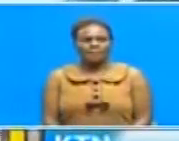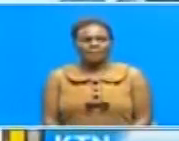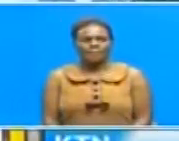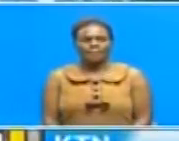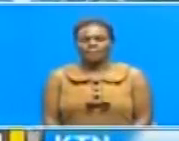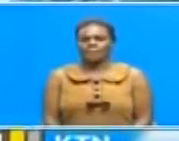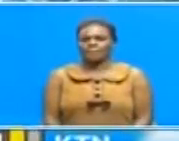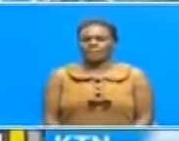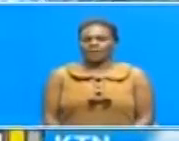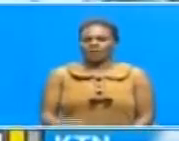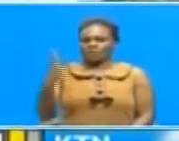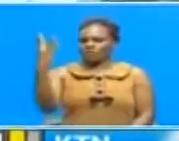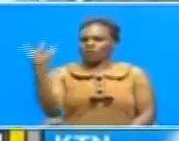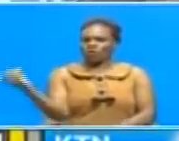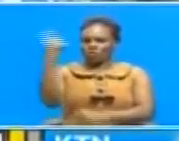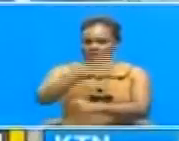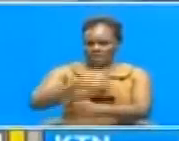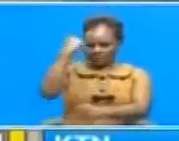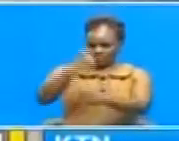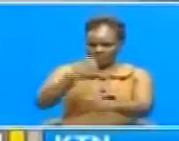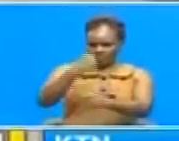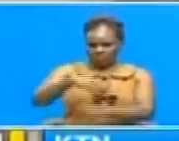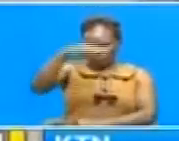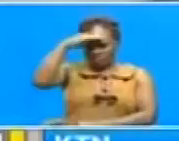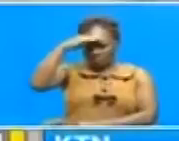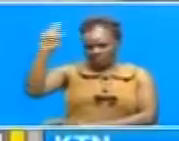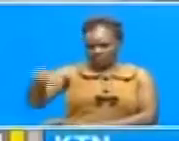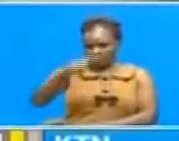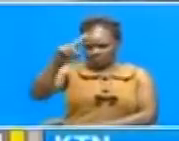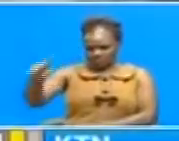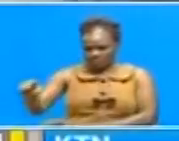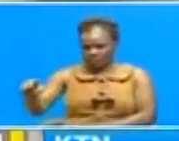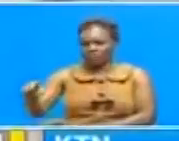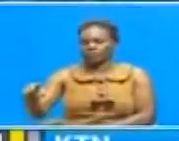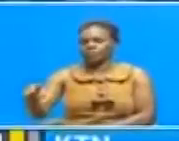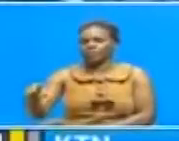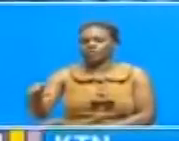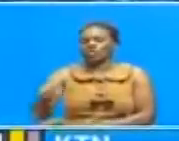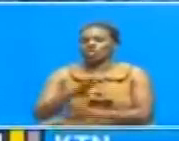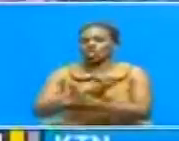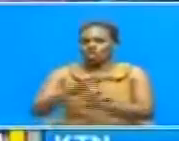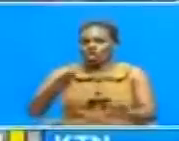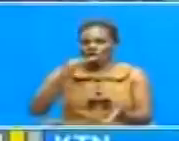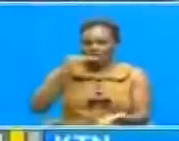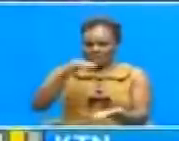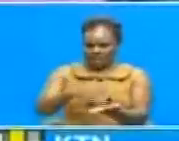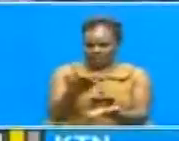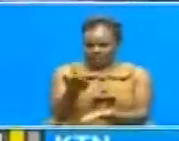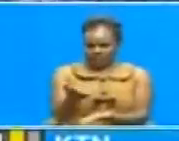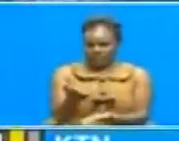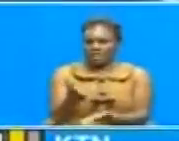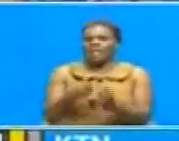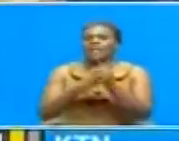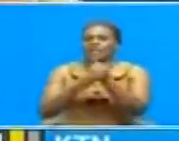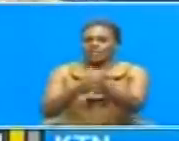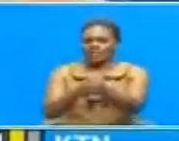The final of the four-day crackdown on illicit brews and second-generation liquor. There was no let-up in such scenes as